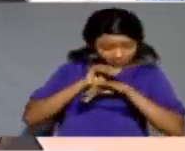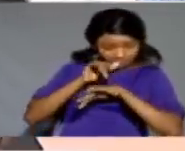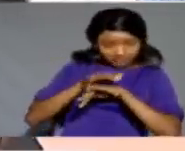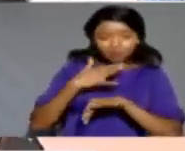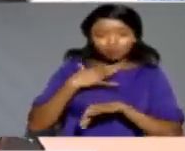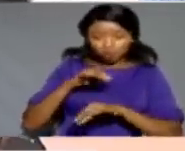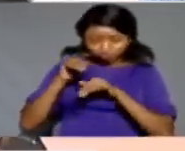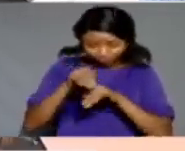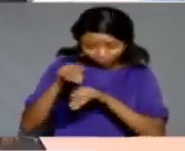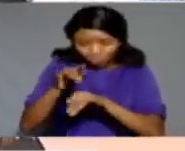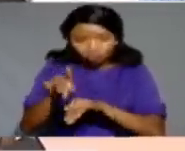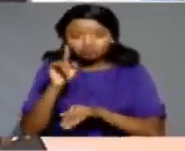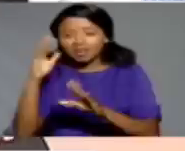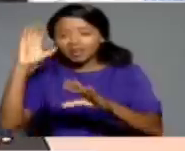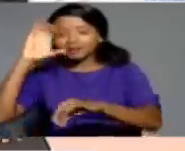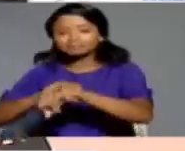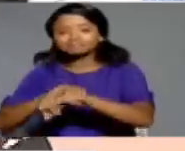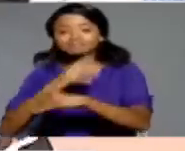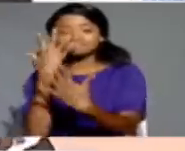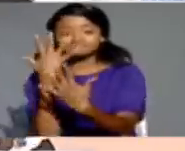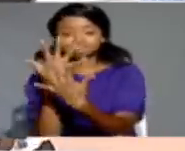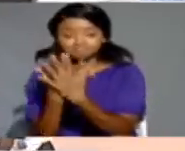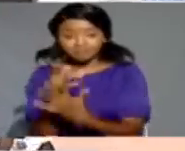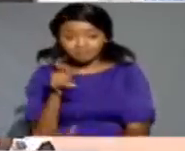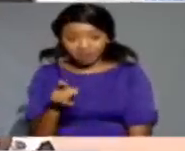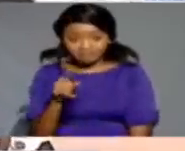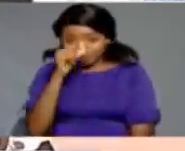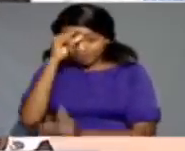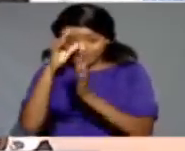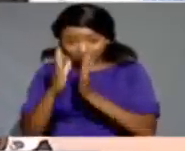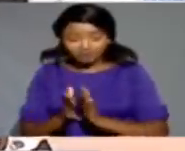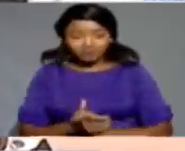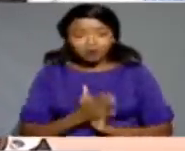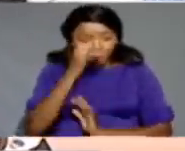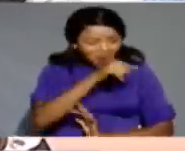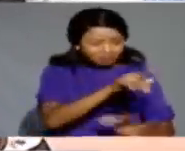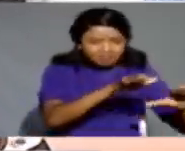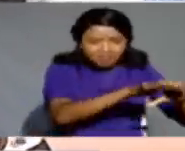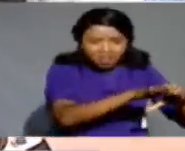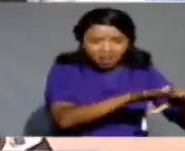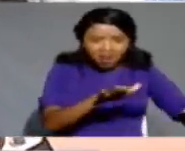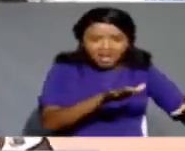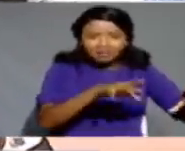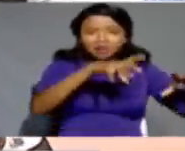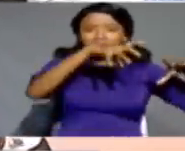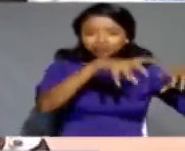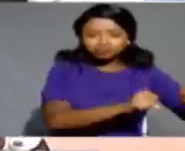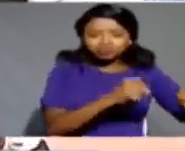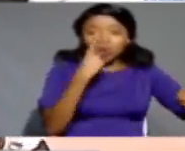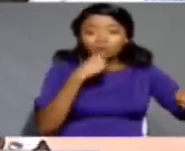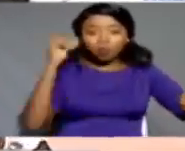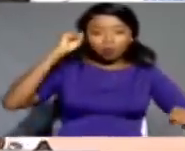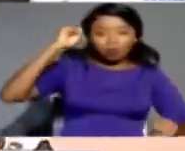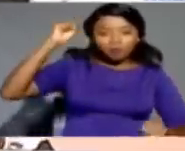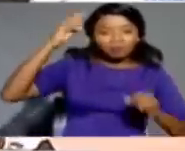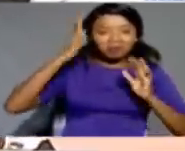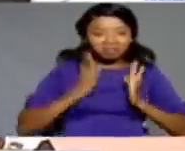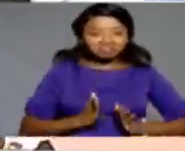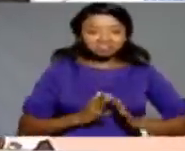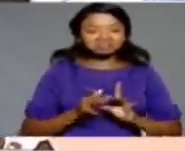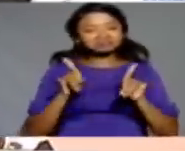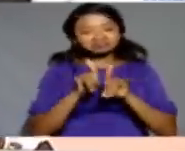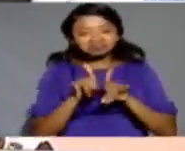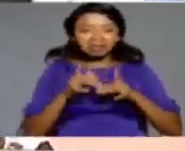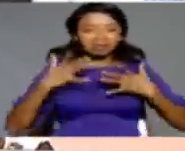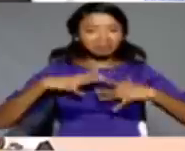to track down and arrest Governor Sang. He claims the controversial piece of land was grabbed by politicians and multinationals